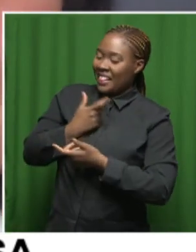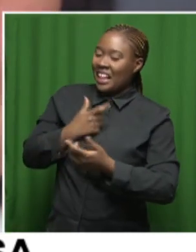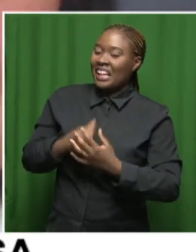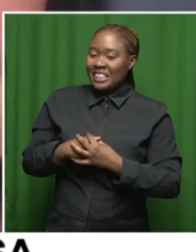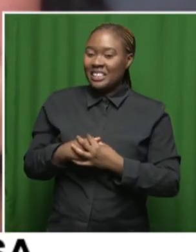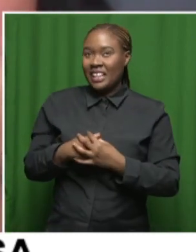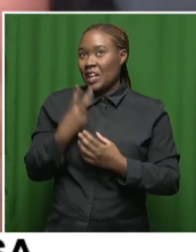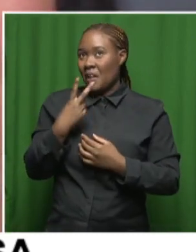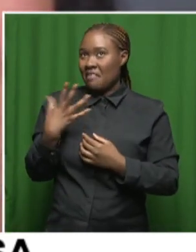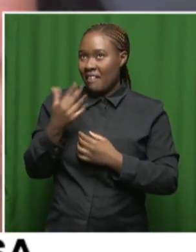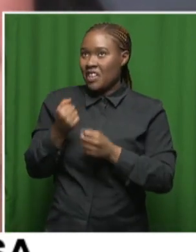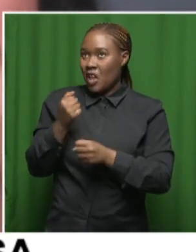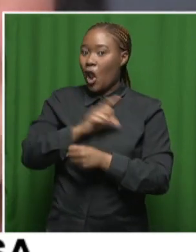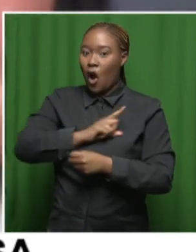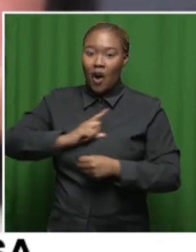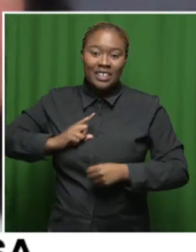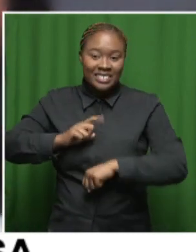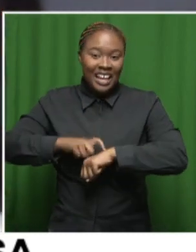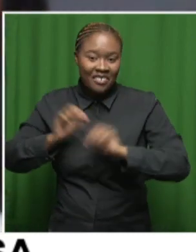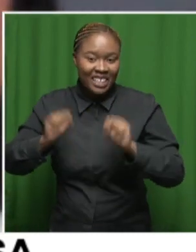Yeah, it has been a long time.